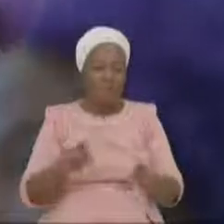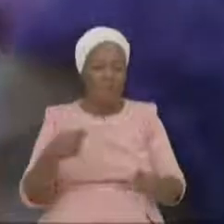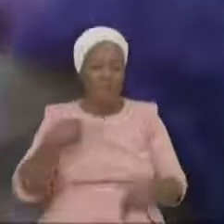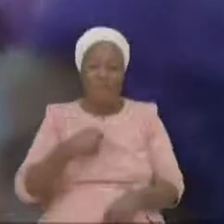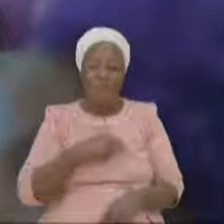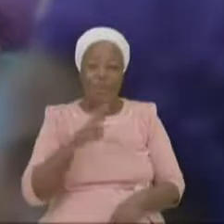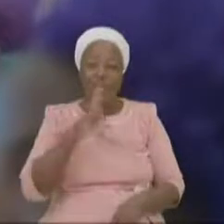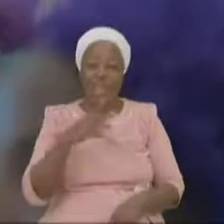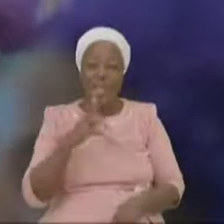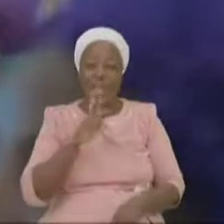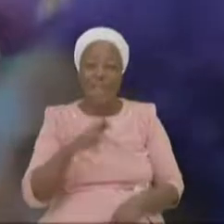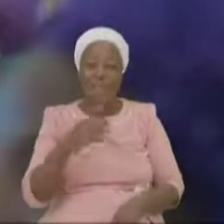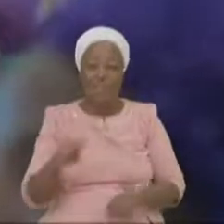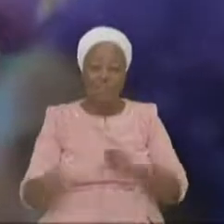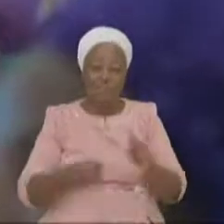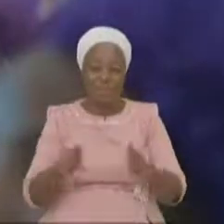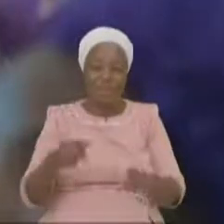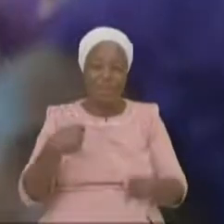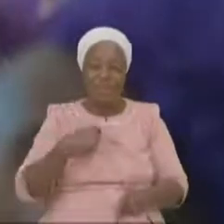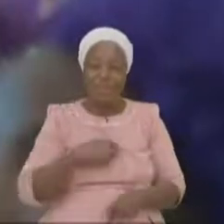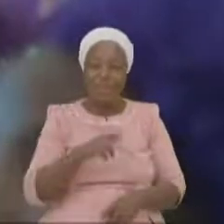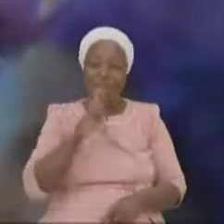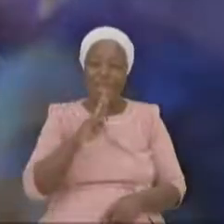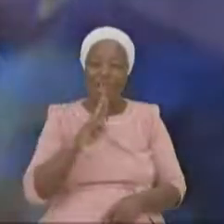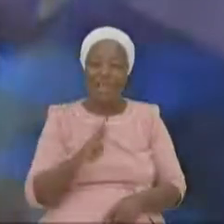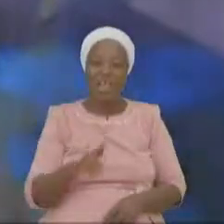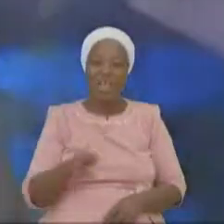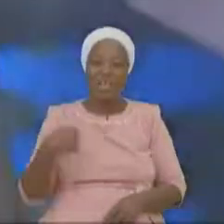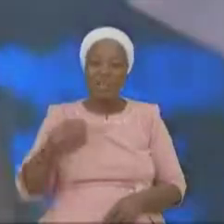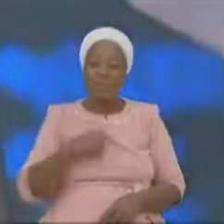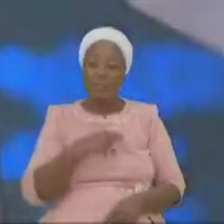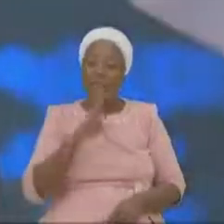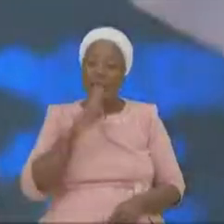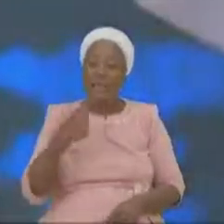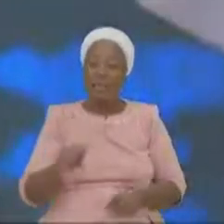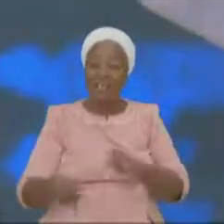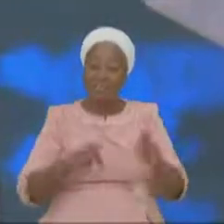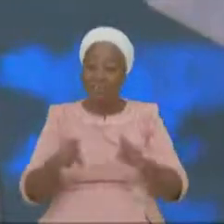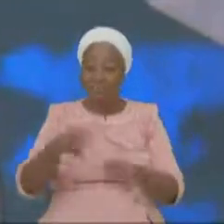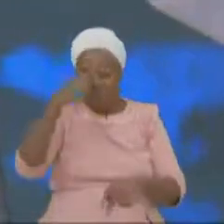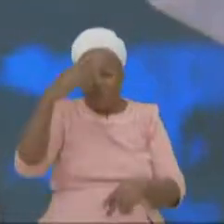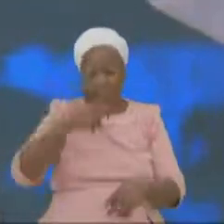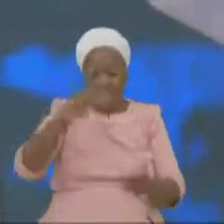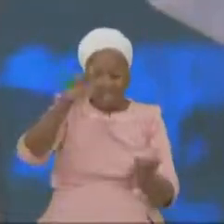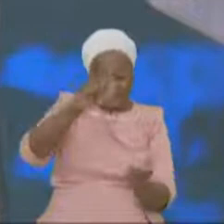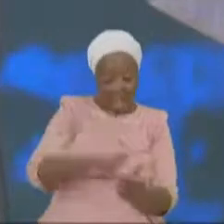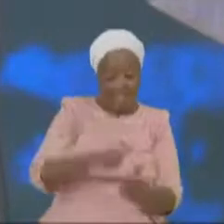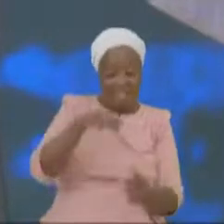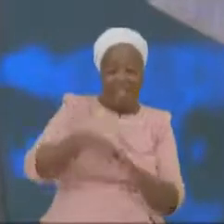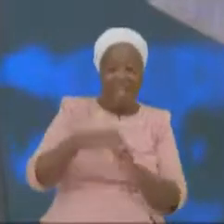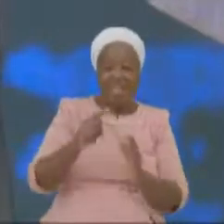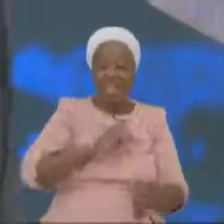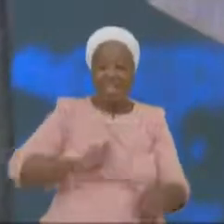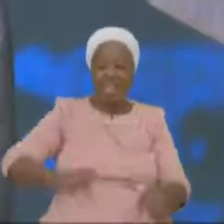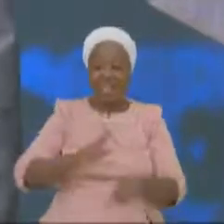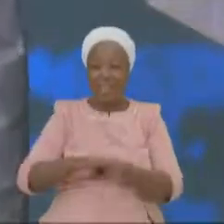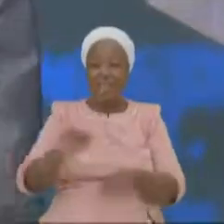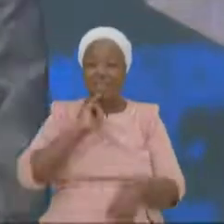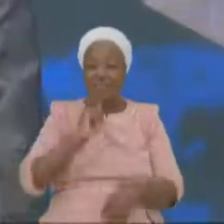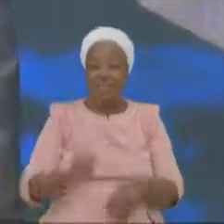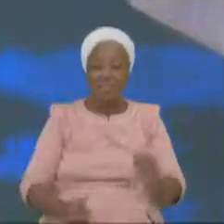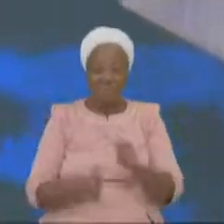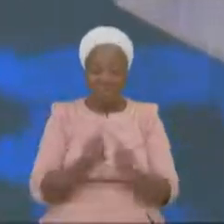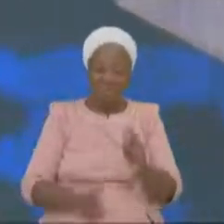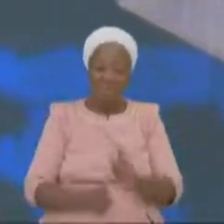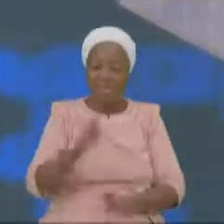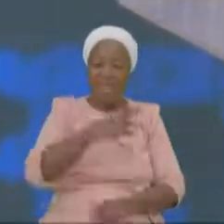people. That least in the kingdom is greater and higher and mightier than John.